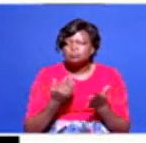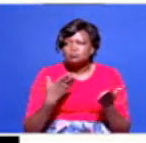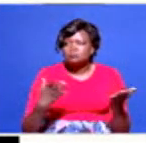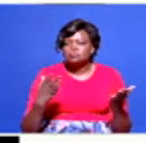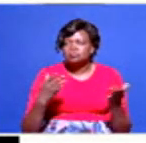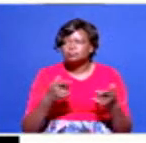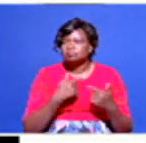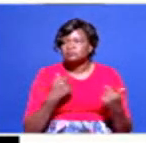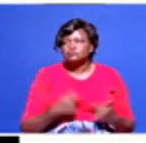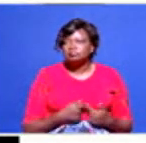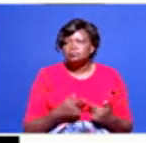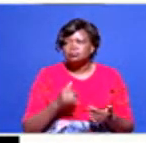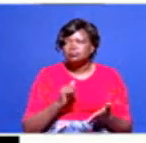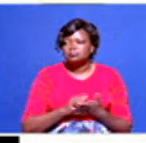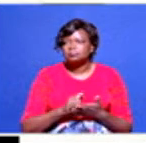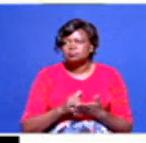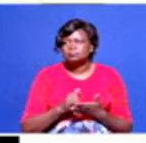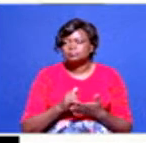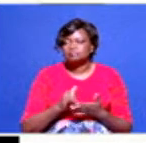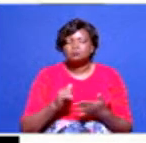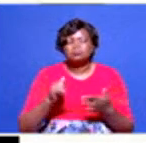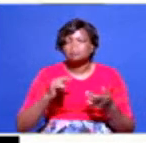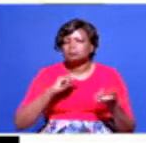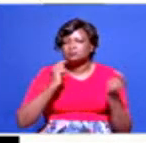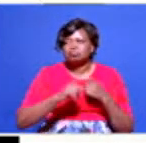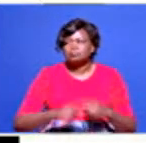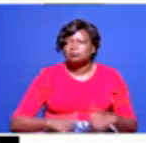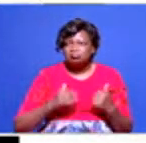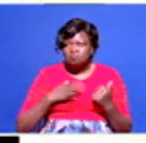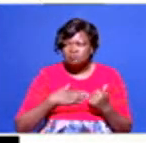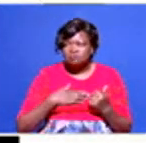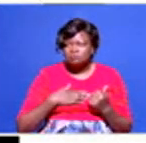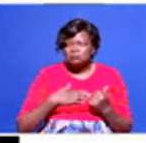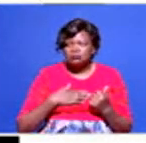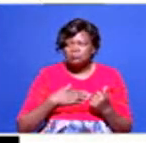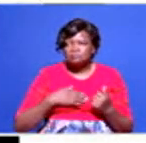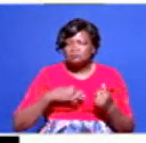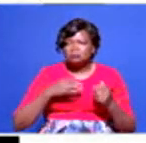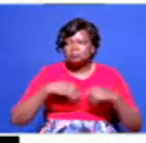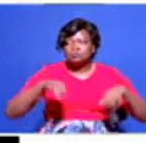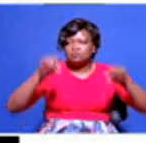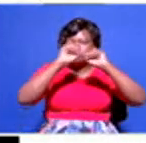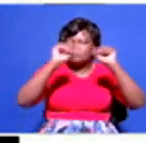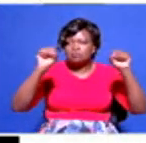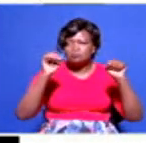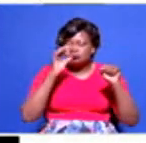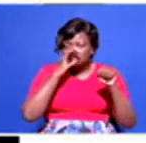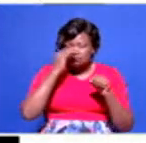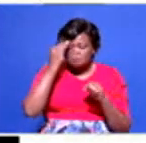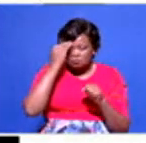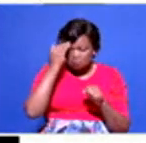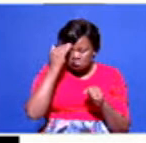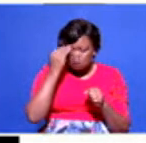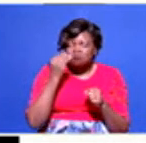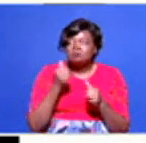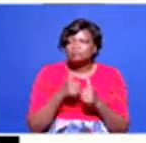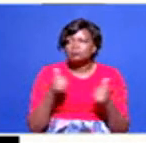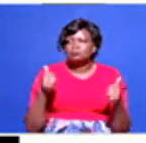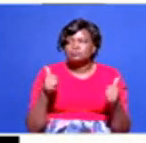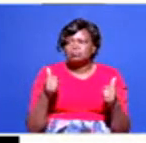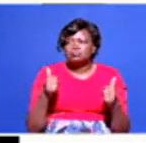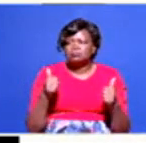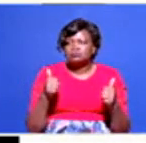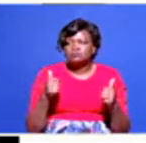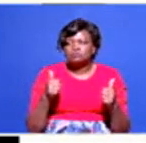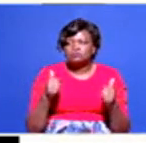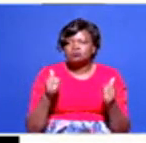hearts, and we are never the same. President Emilio Mwai Kibaki is an icon to be